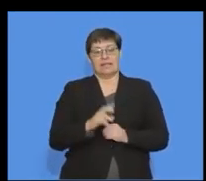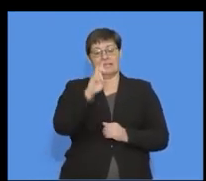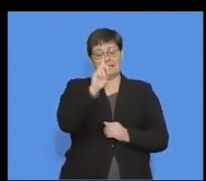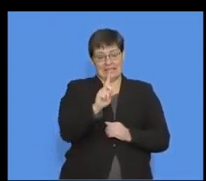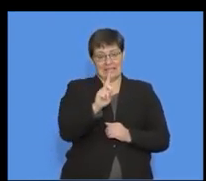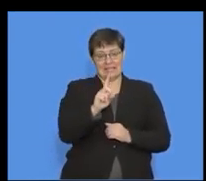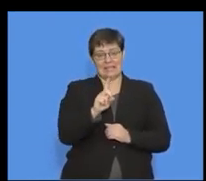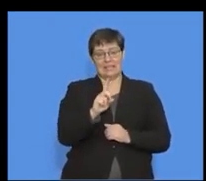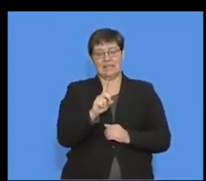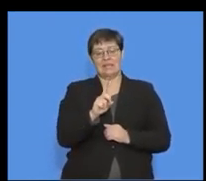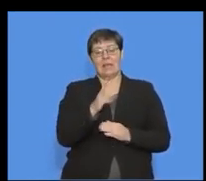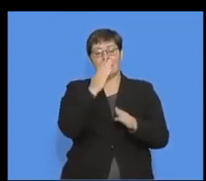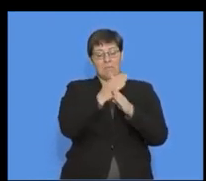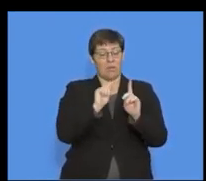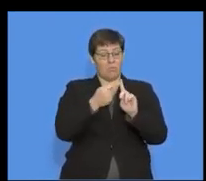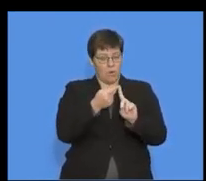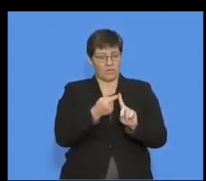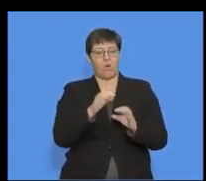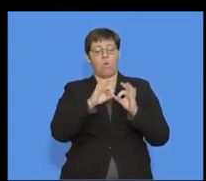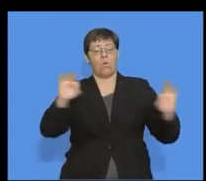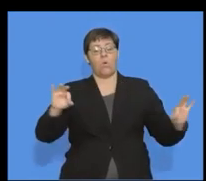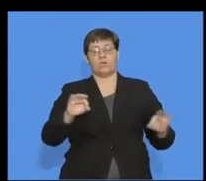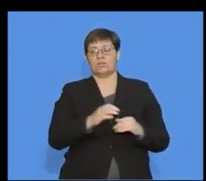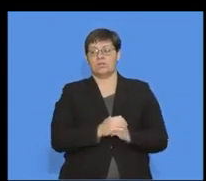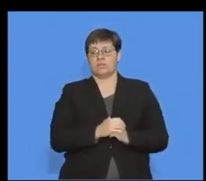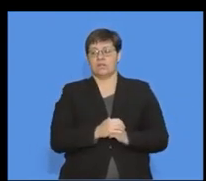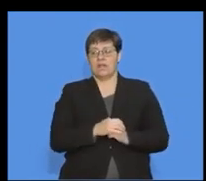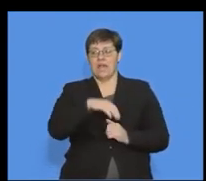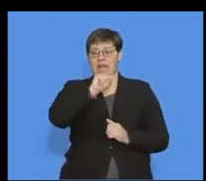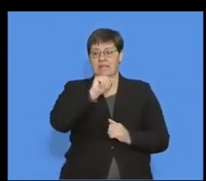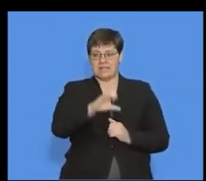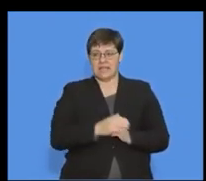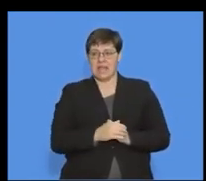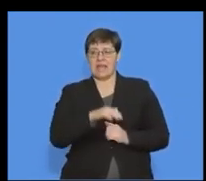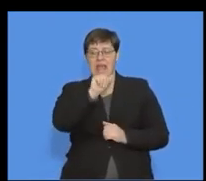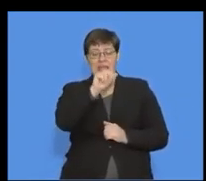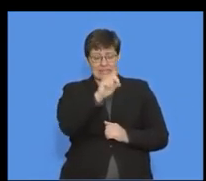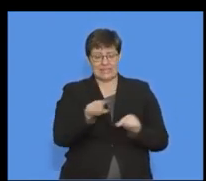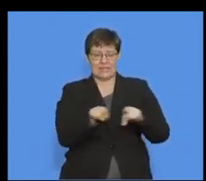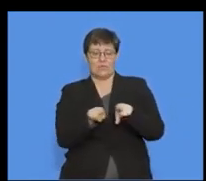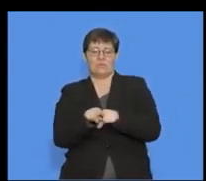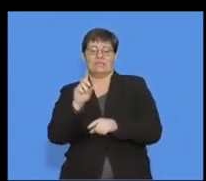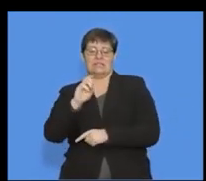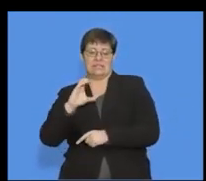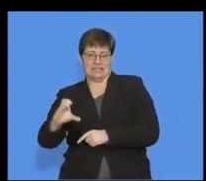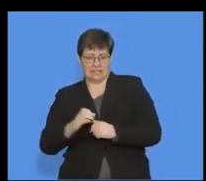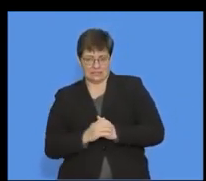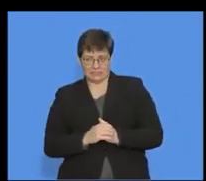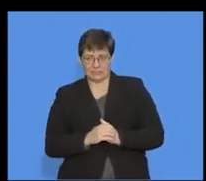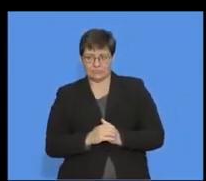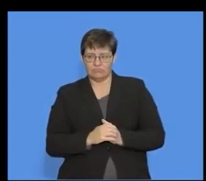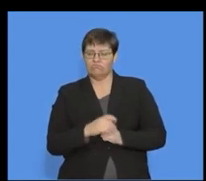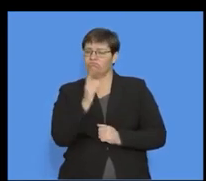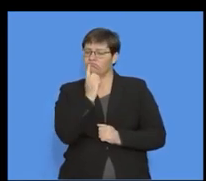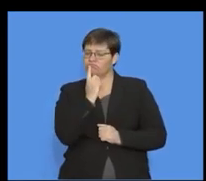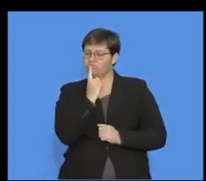the midpoint of chord AC, and AD is equals to DC. Now,